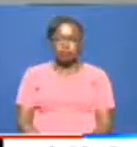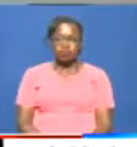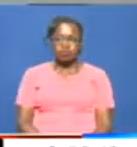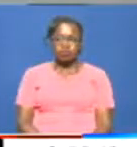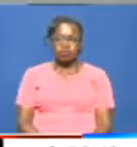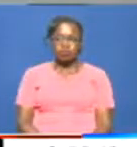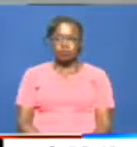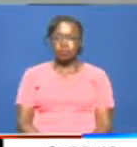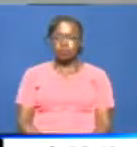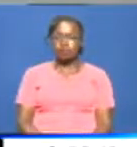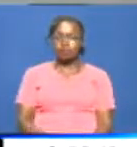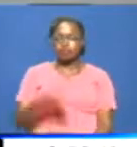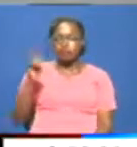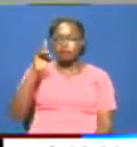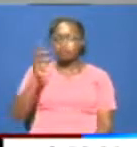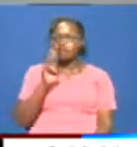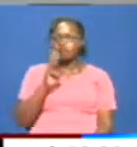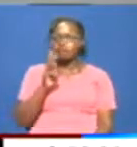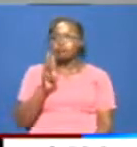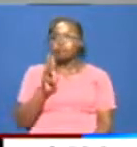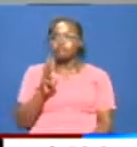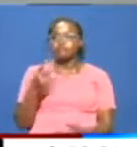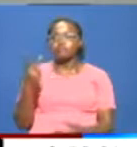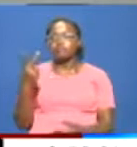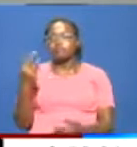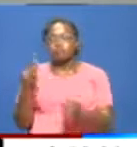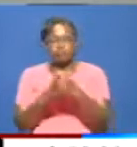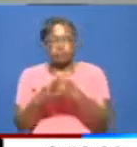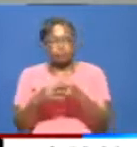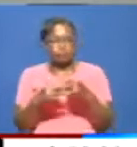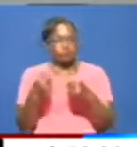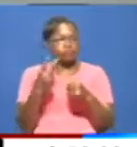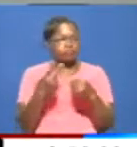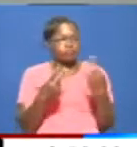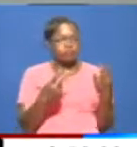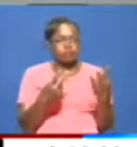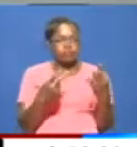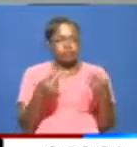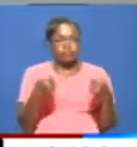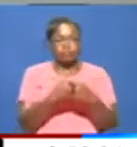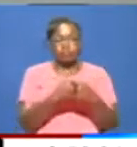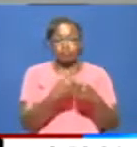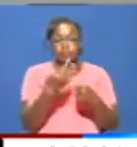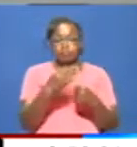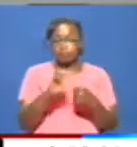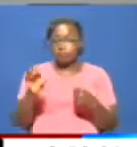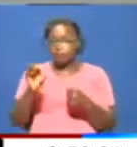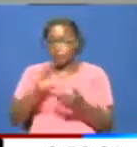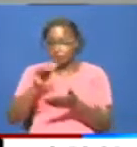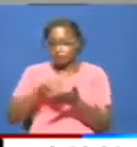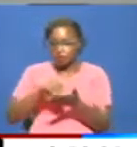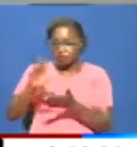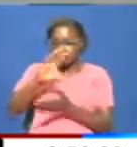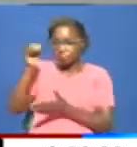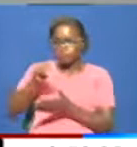Nairobi Water defeated Cereals 28-23 in their third match at the East and Central Africa Handball Tournament, currently ongoing in Dar es